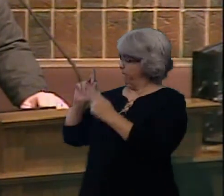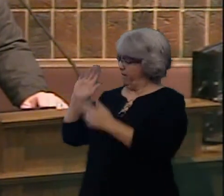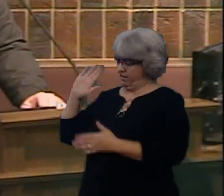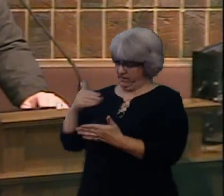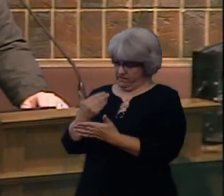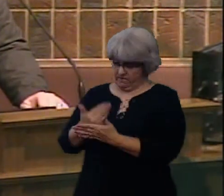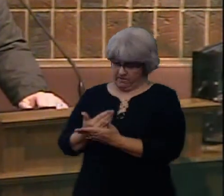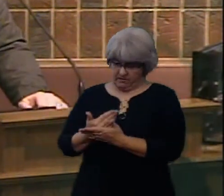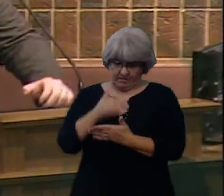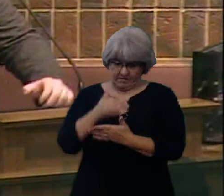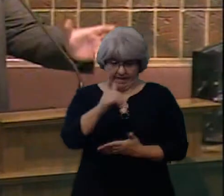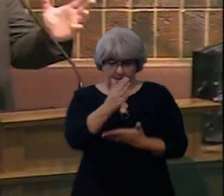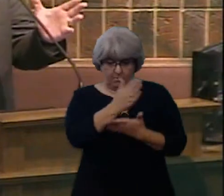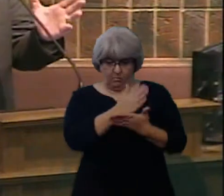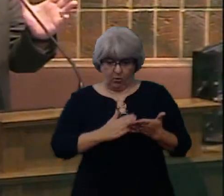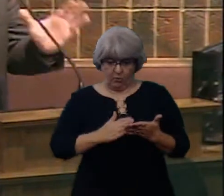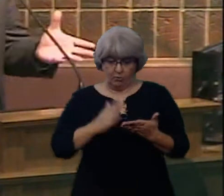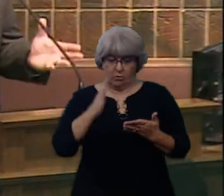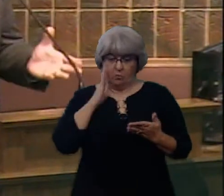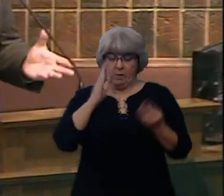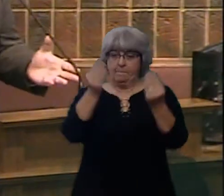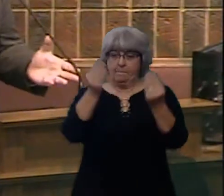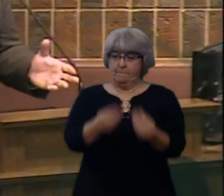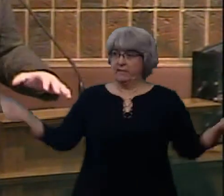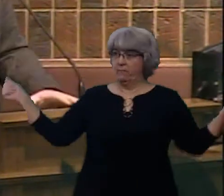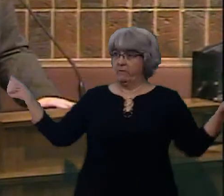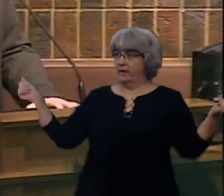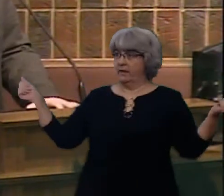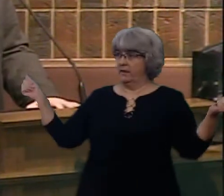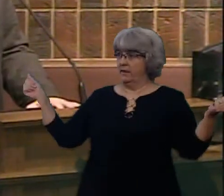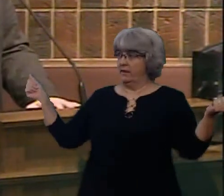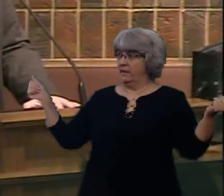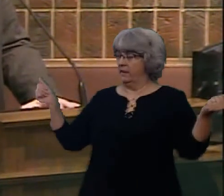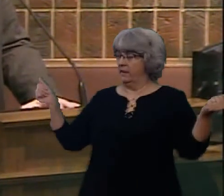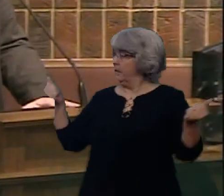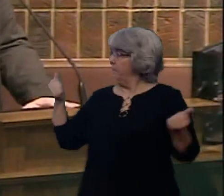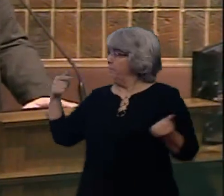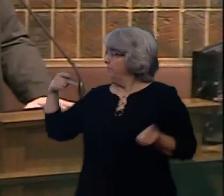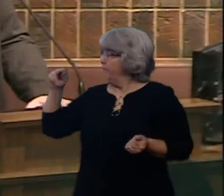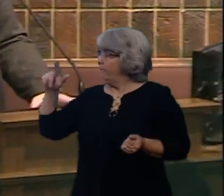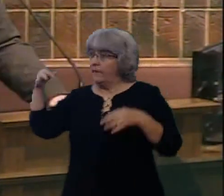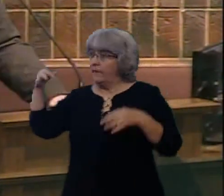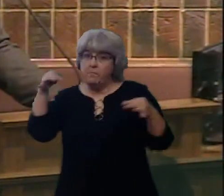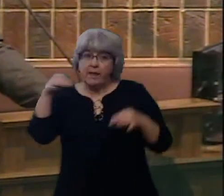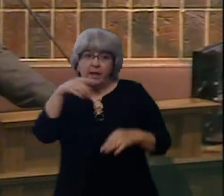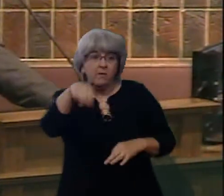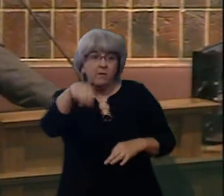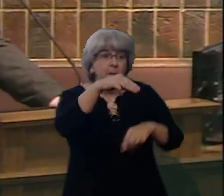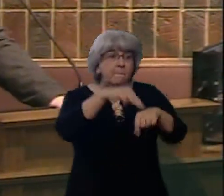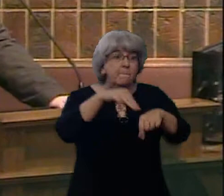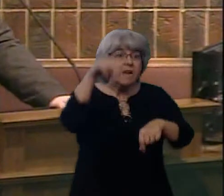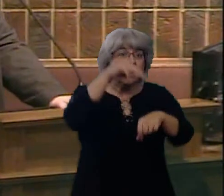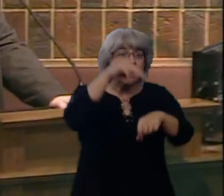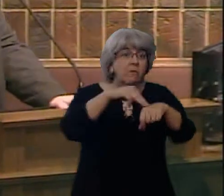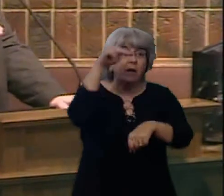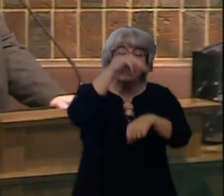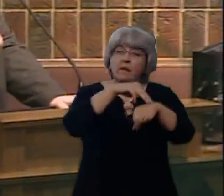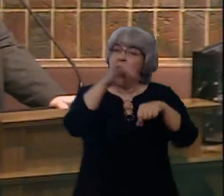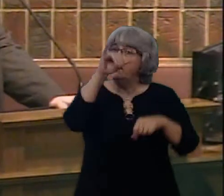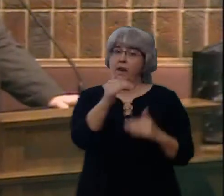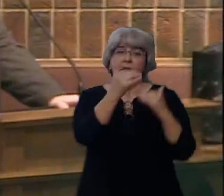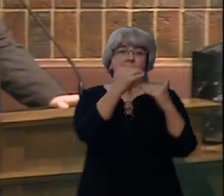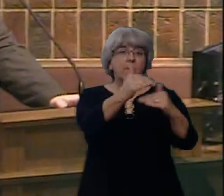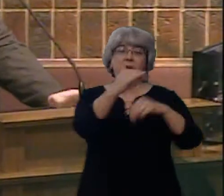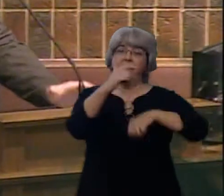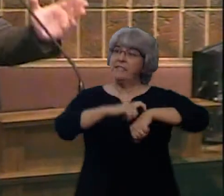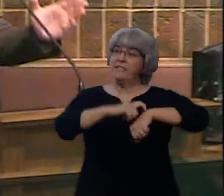away. Paul is setting this up to the church at Corinth and saying, look, these miraculous gifts are only for a limited